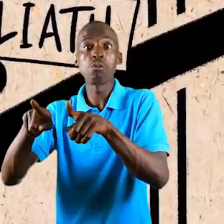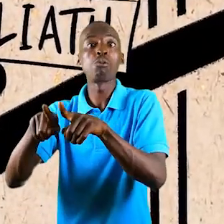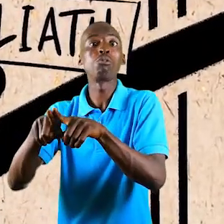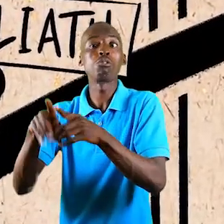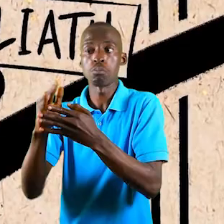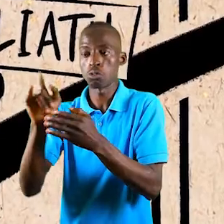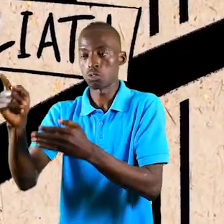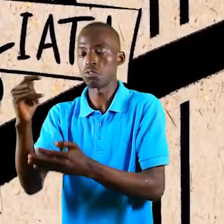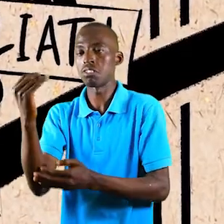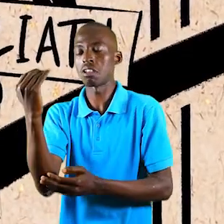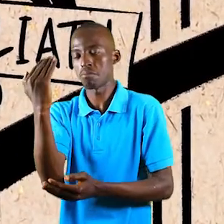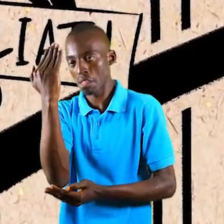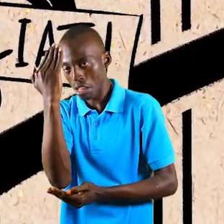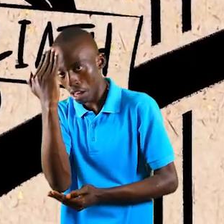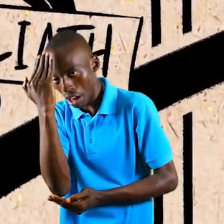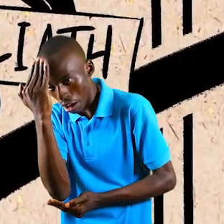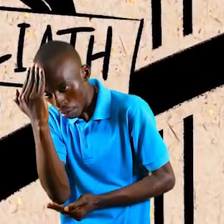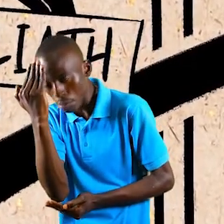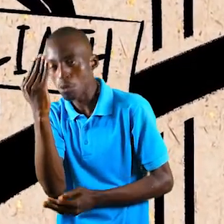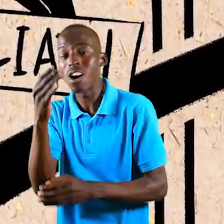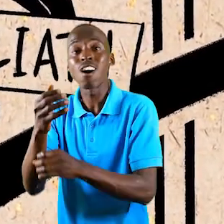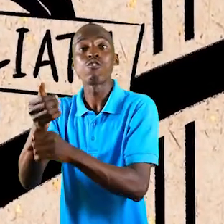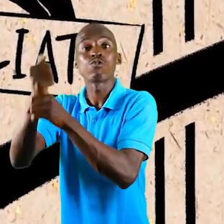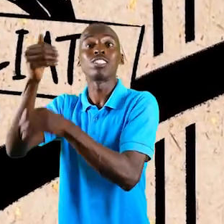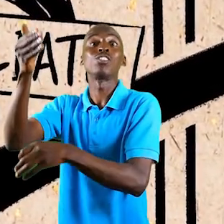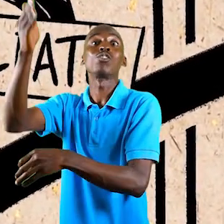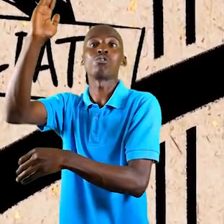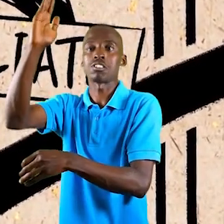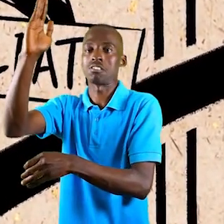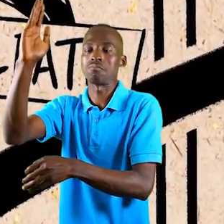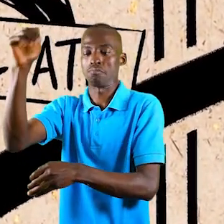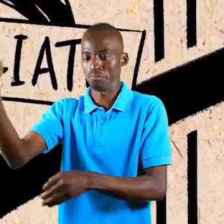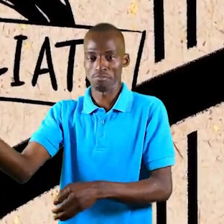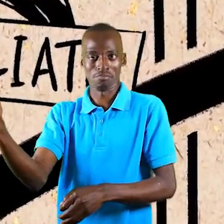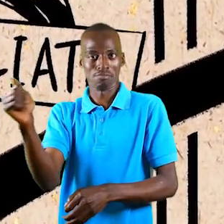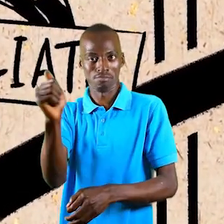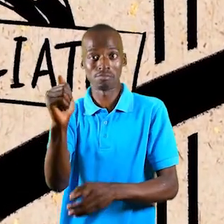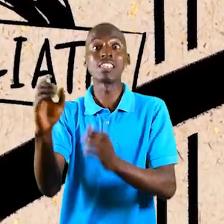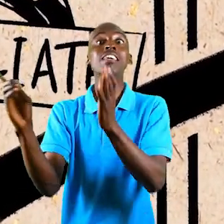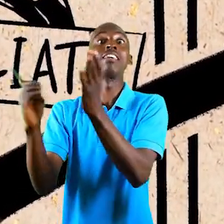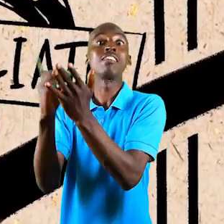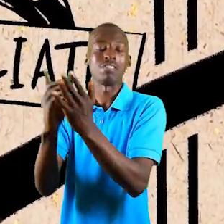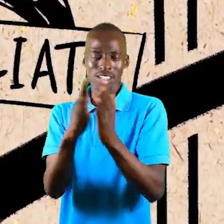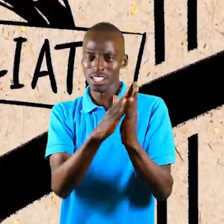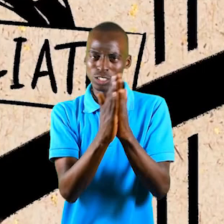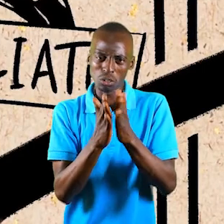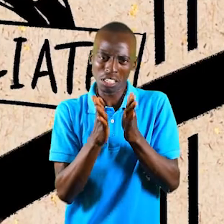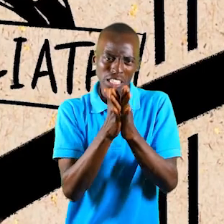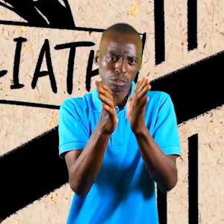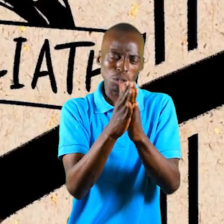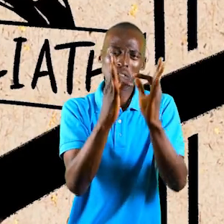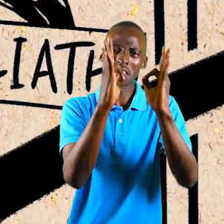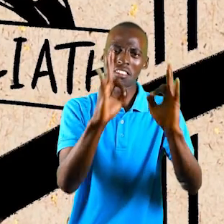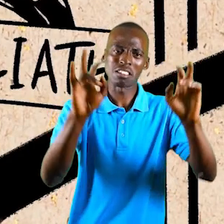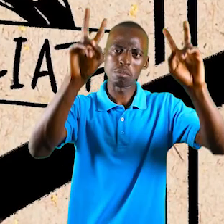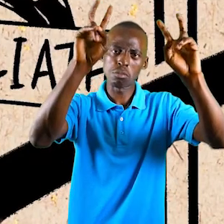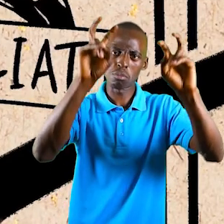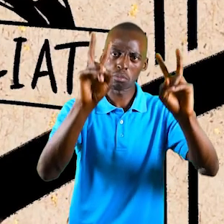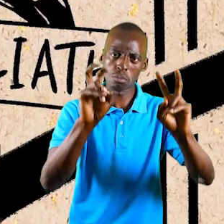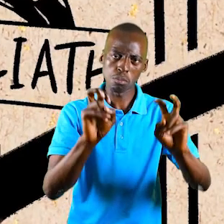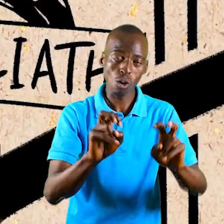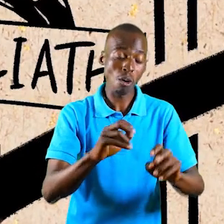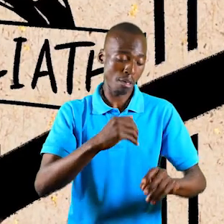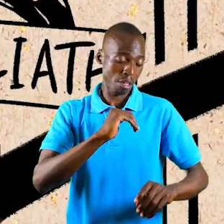simply on his radical and humble trust in the God of Israel. And so this story embodies all of the themes of Hannah's